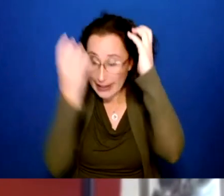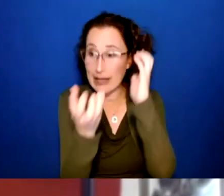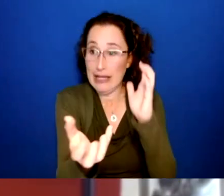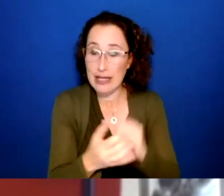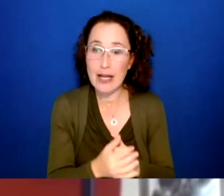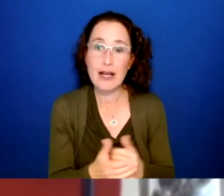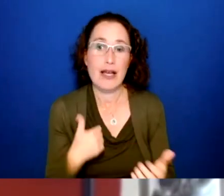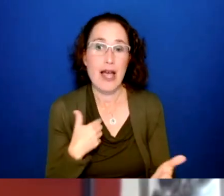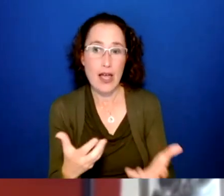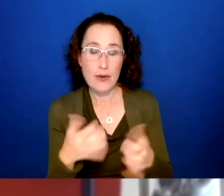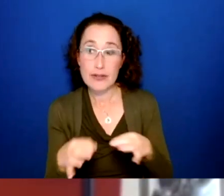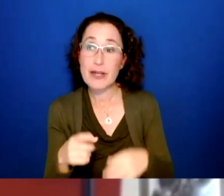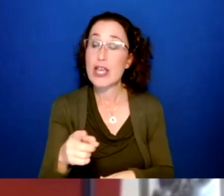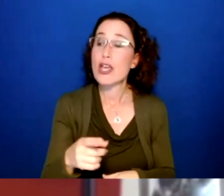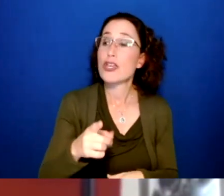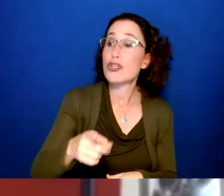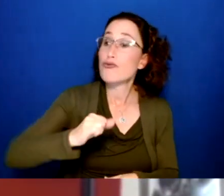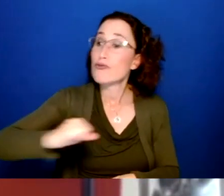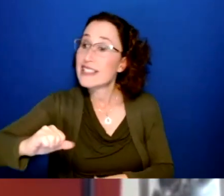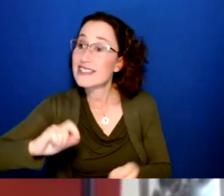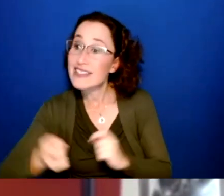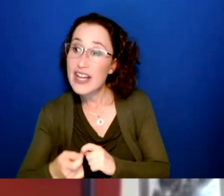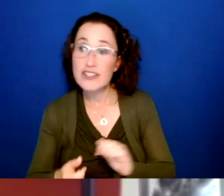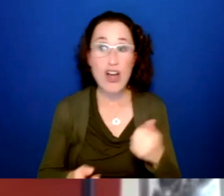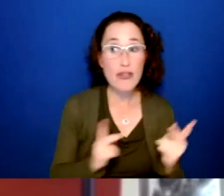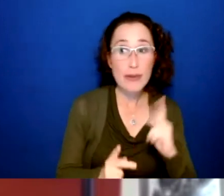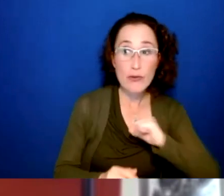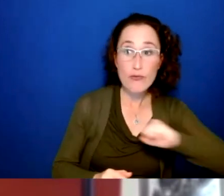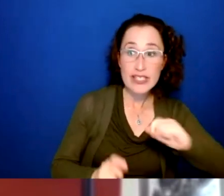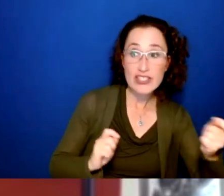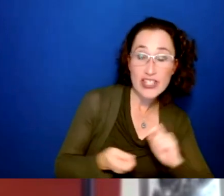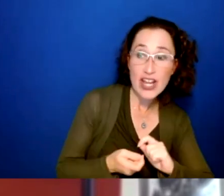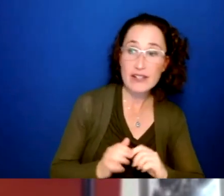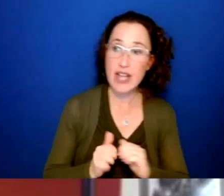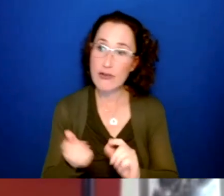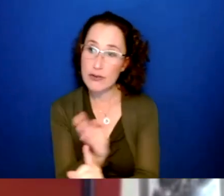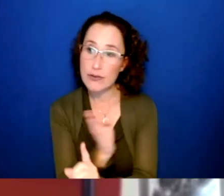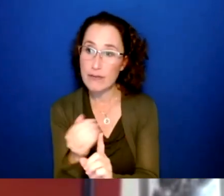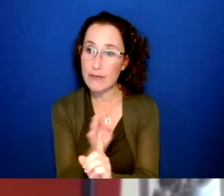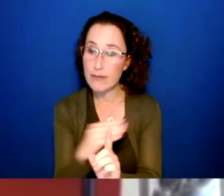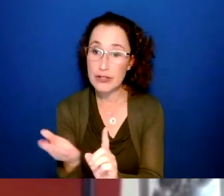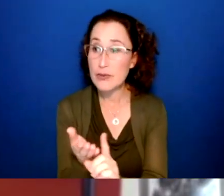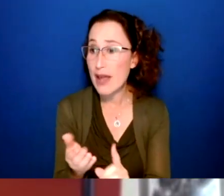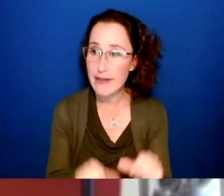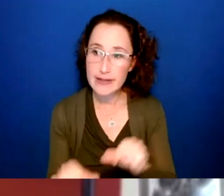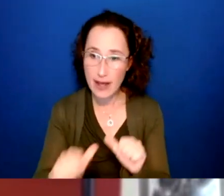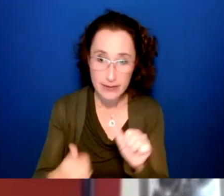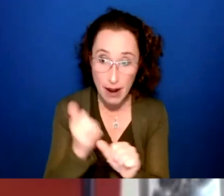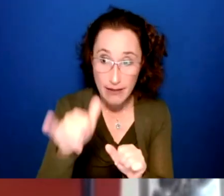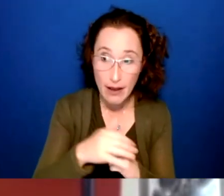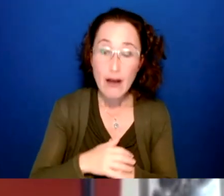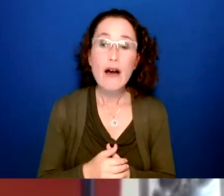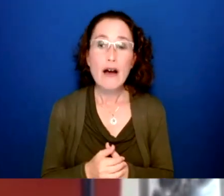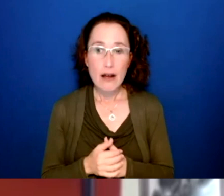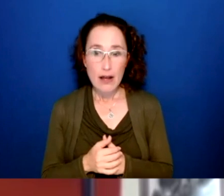the brain when you resisted change, when other people resist change, what it means to try to persuade someone, what is the science of it. I wanted something